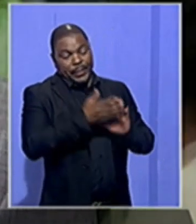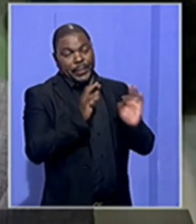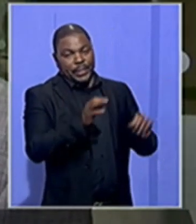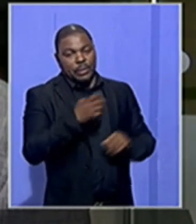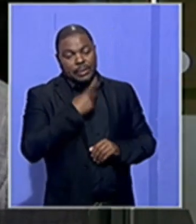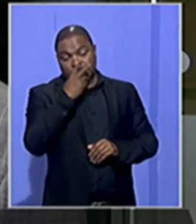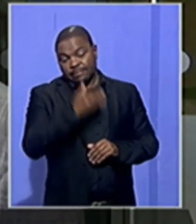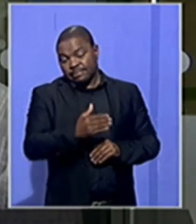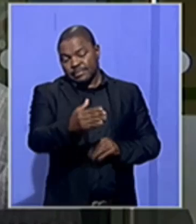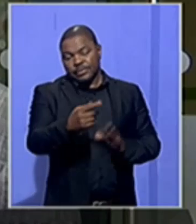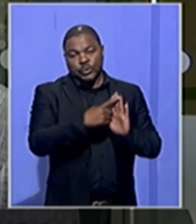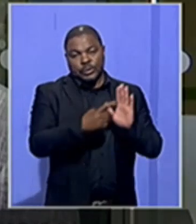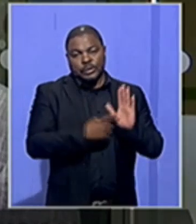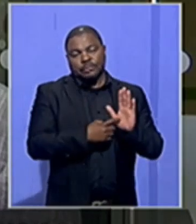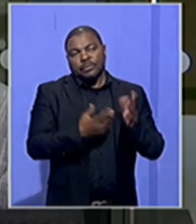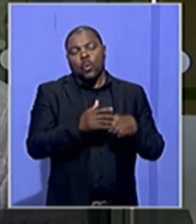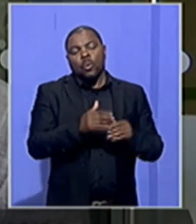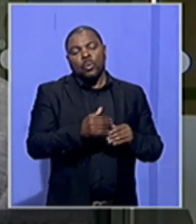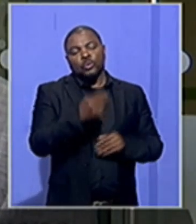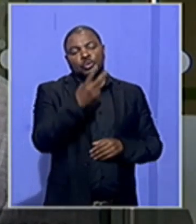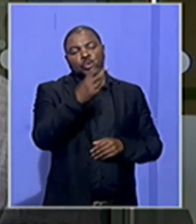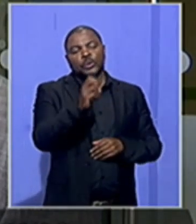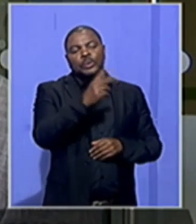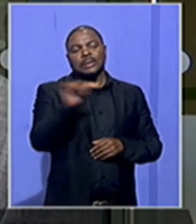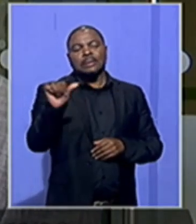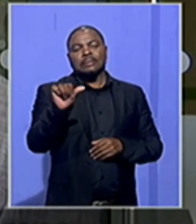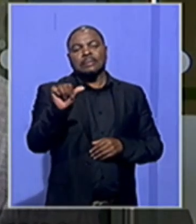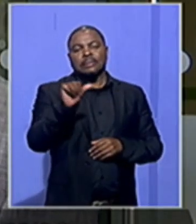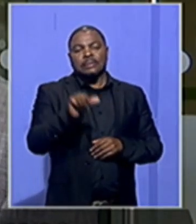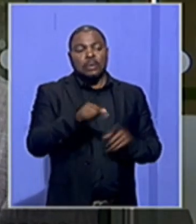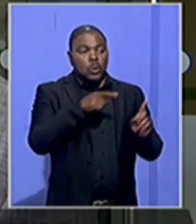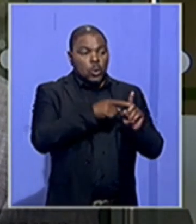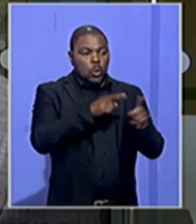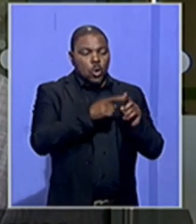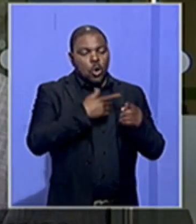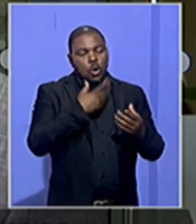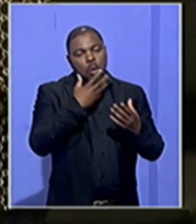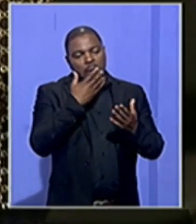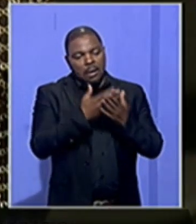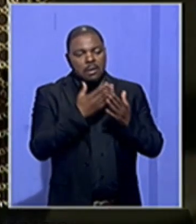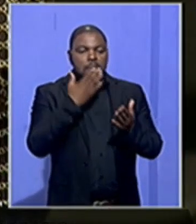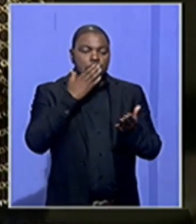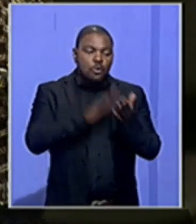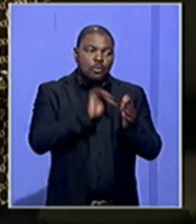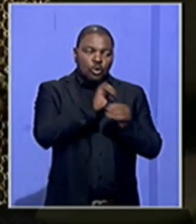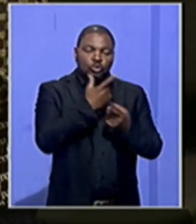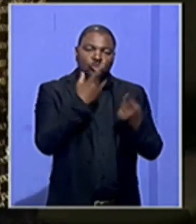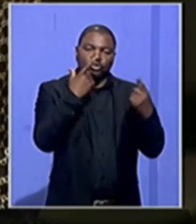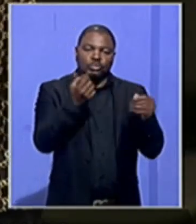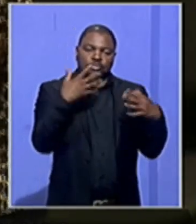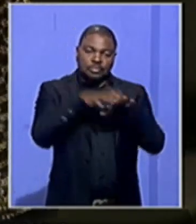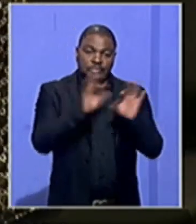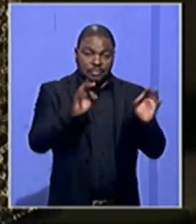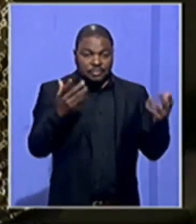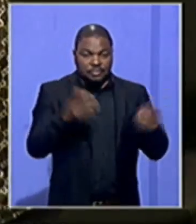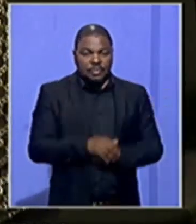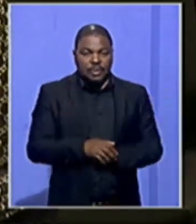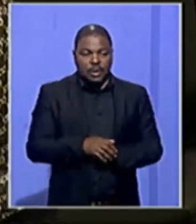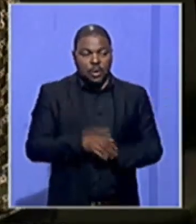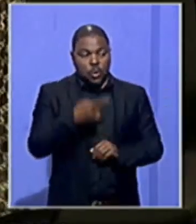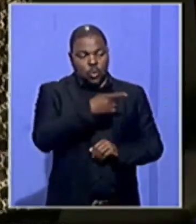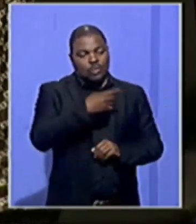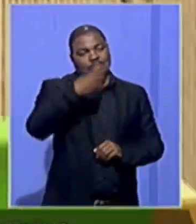the 2026 whether she produced what she has promised. Meyara ono wa bobedi wa mosadi